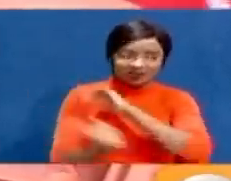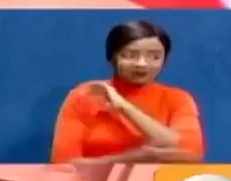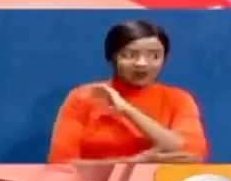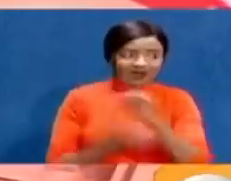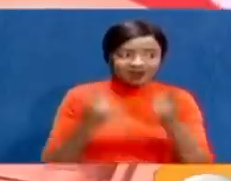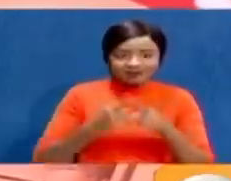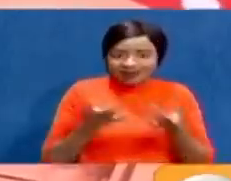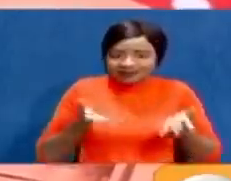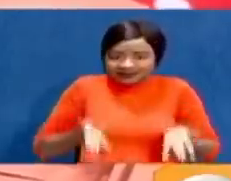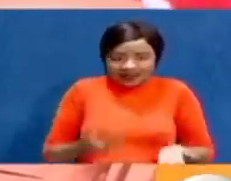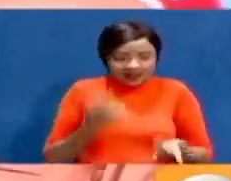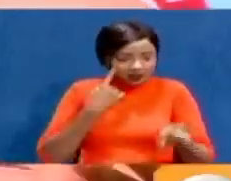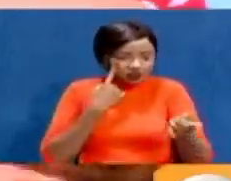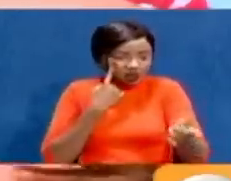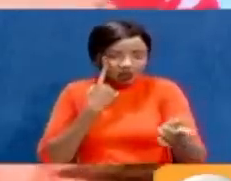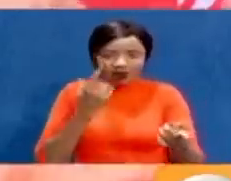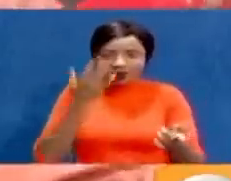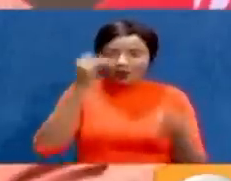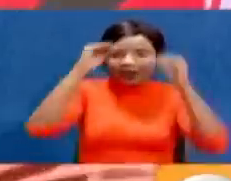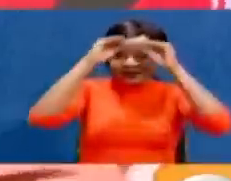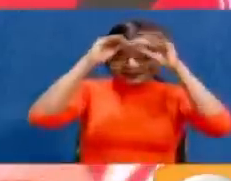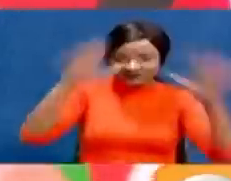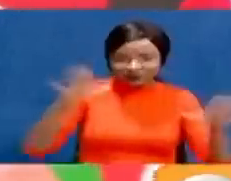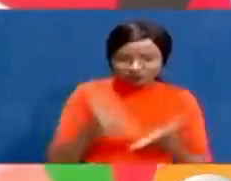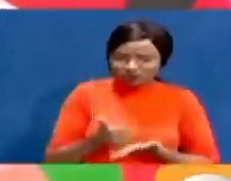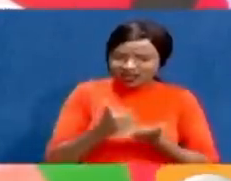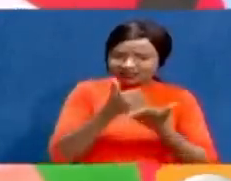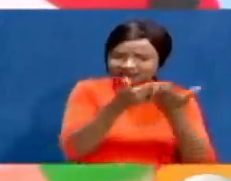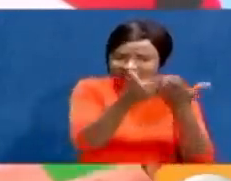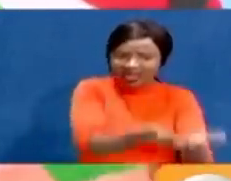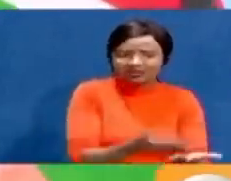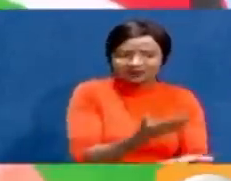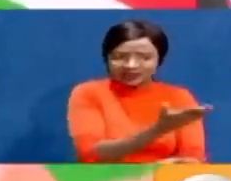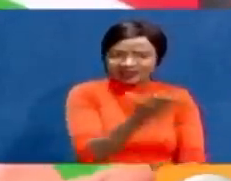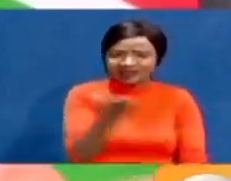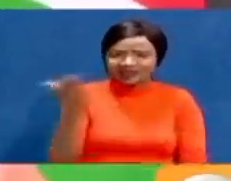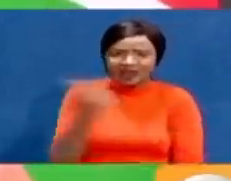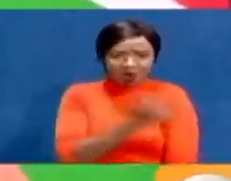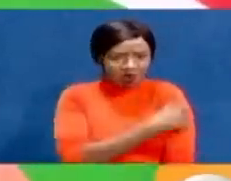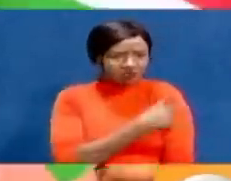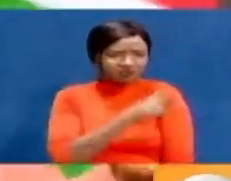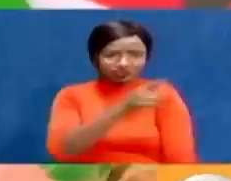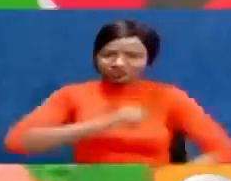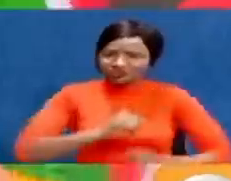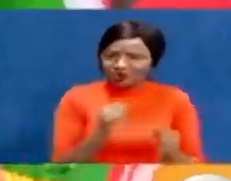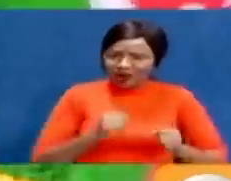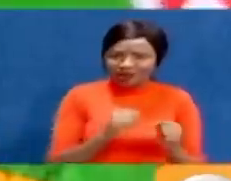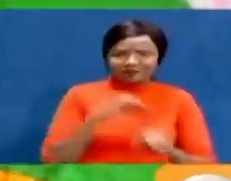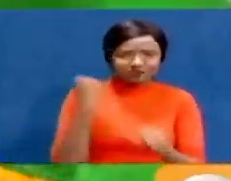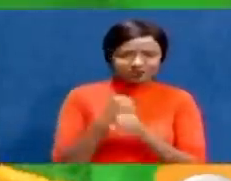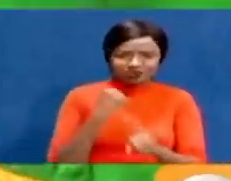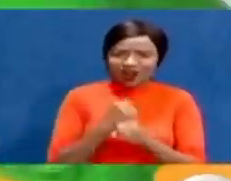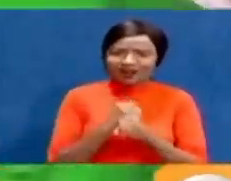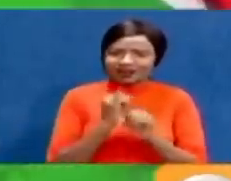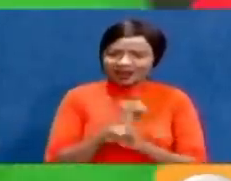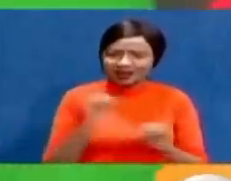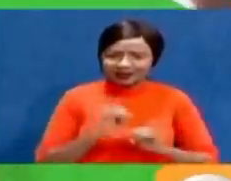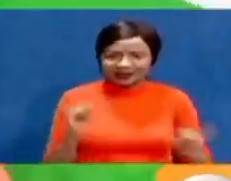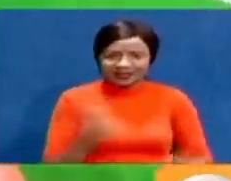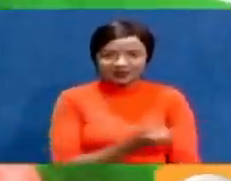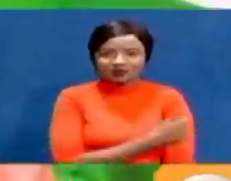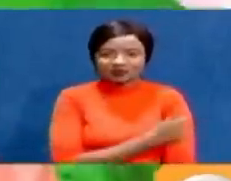when we look at you today, even when you look at your faces, we can tell that you are happy working in a clean hospital.